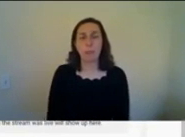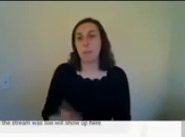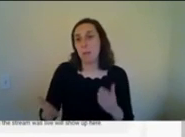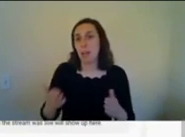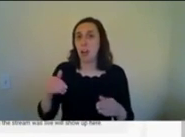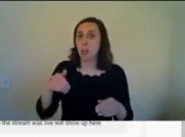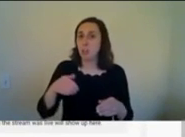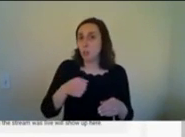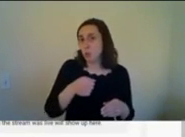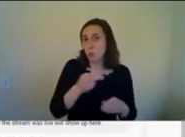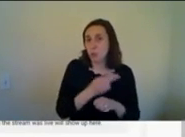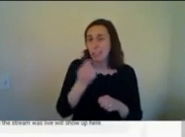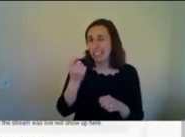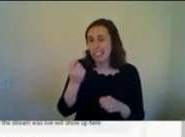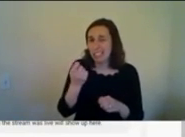There's